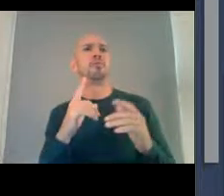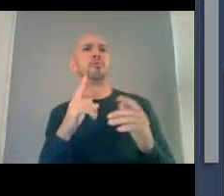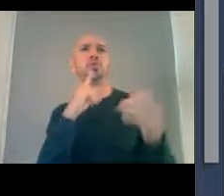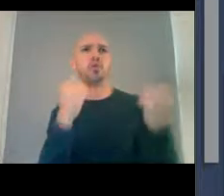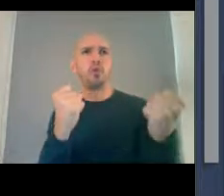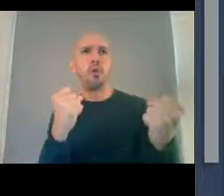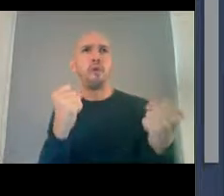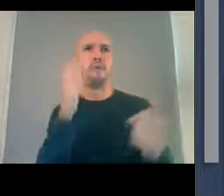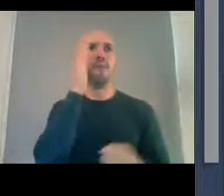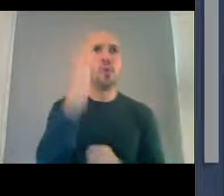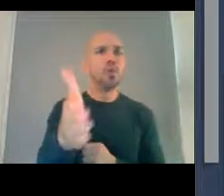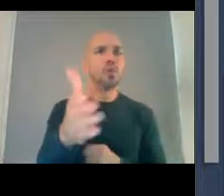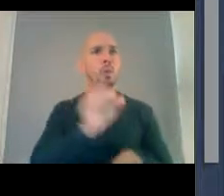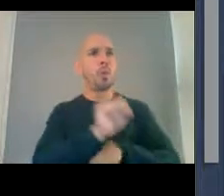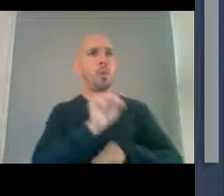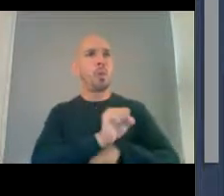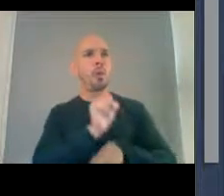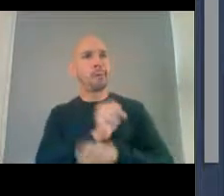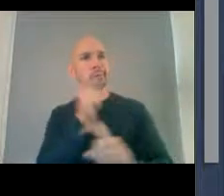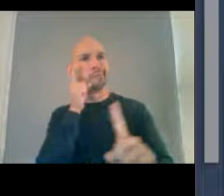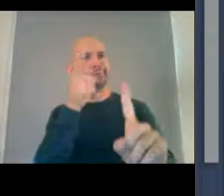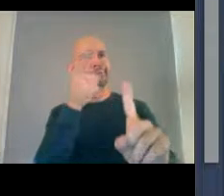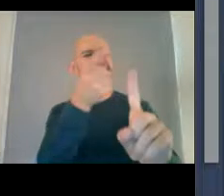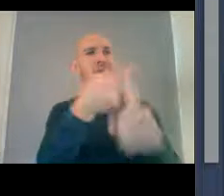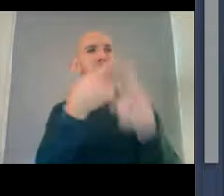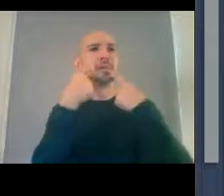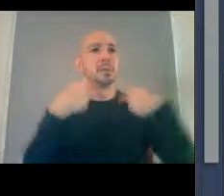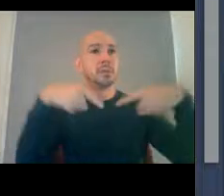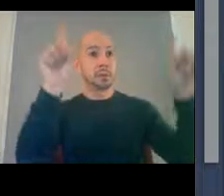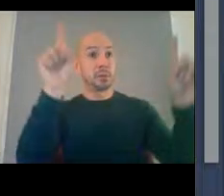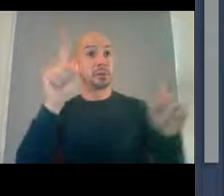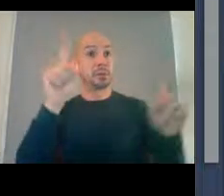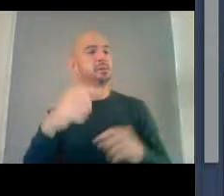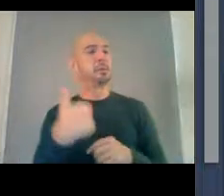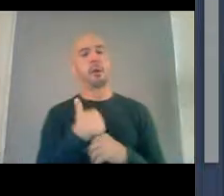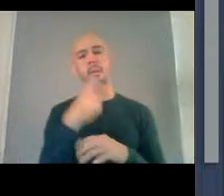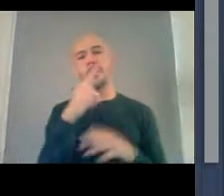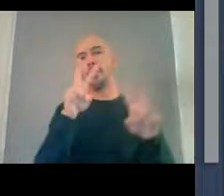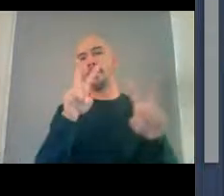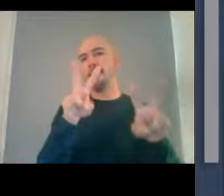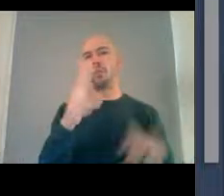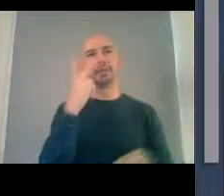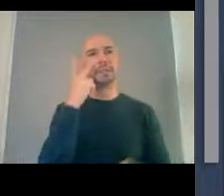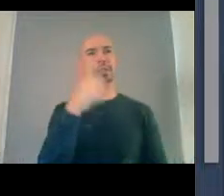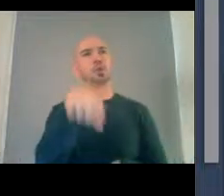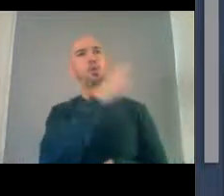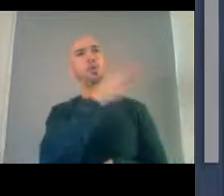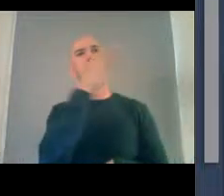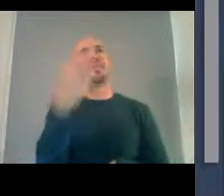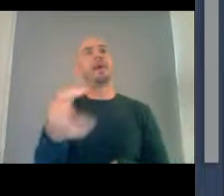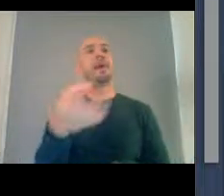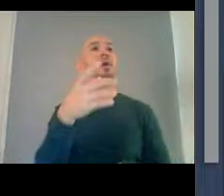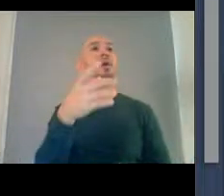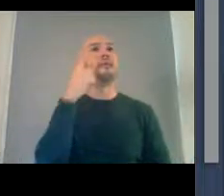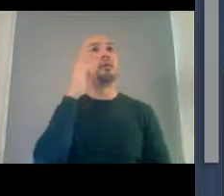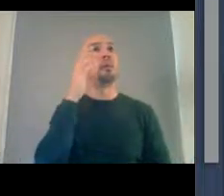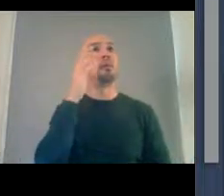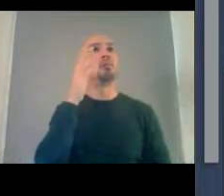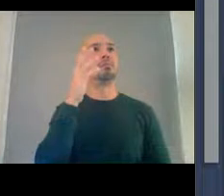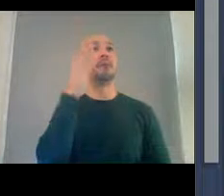measure to partner with the state to implement those things i'm looking forward to seeing all of you at the focus on the future conference